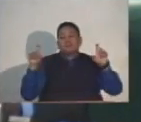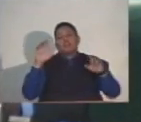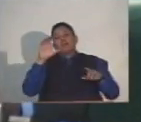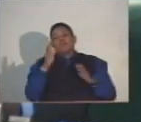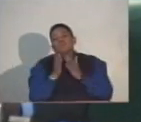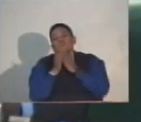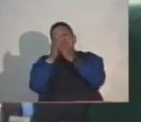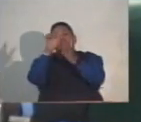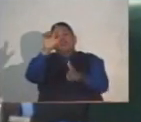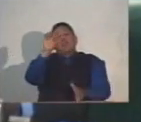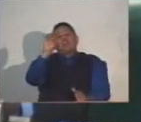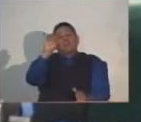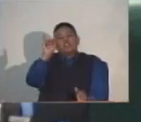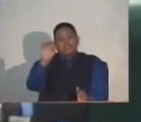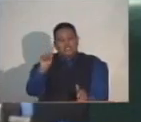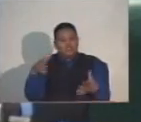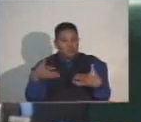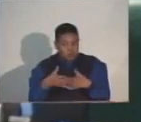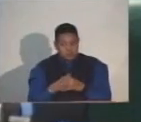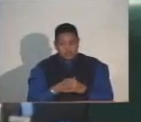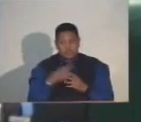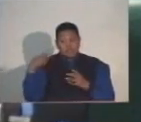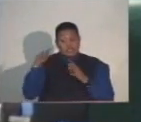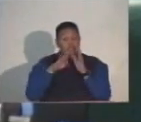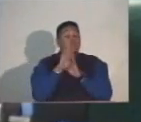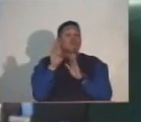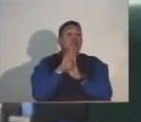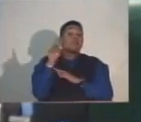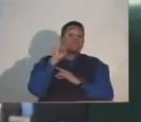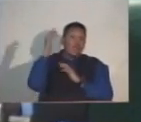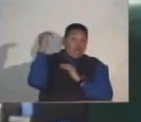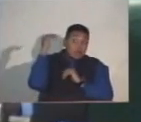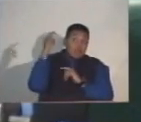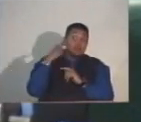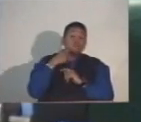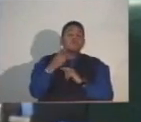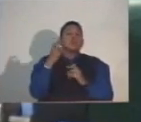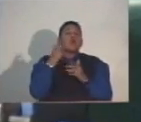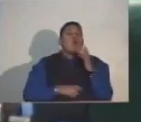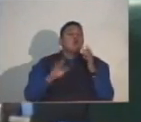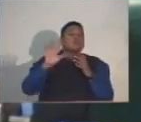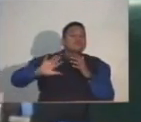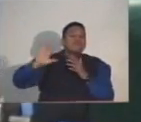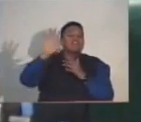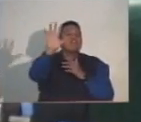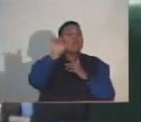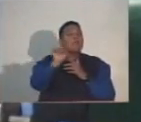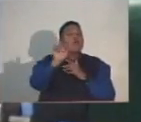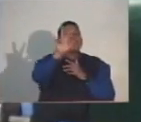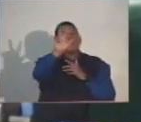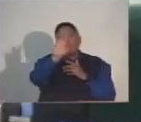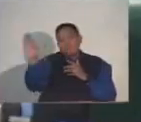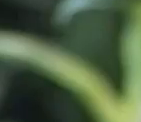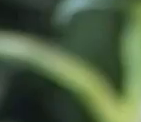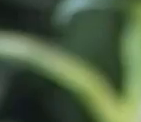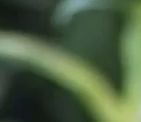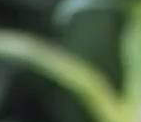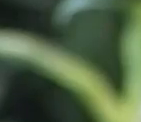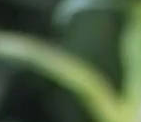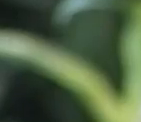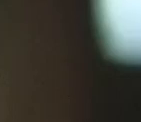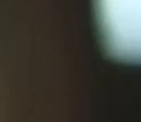and logistics industries. These developments are expected to cost $5.3 billion. And